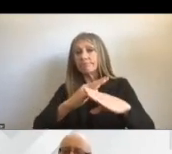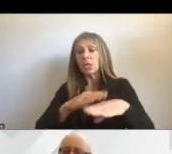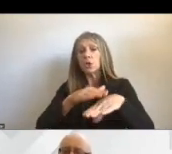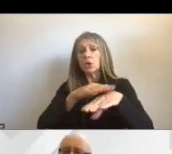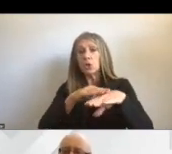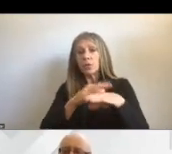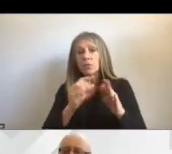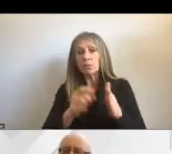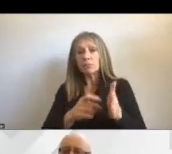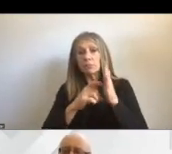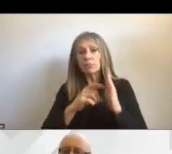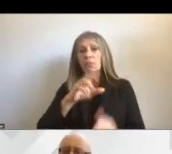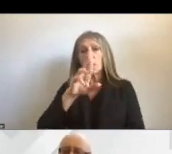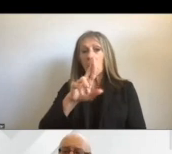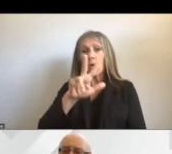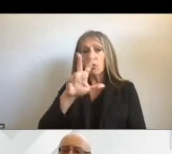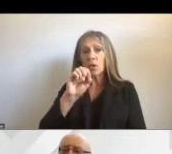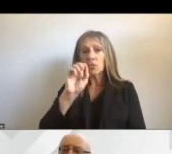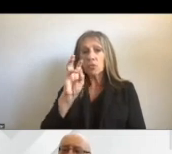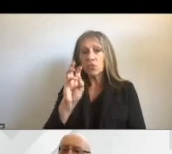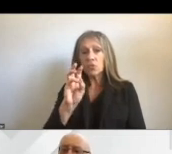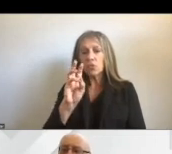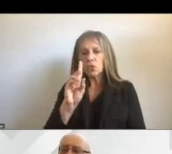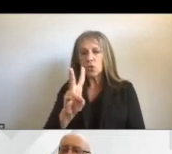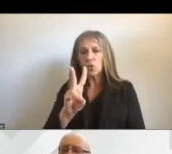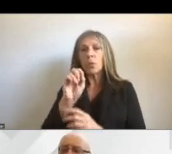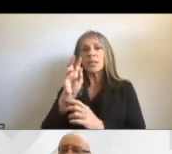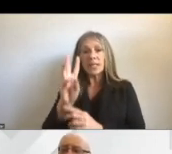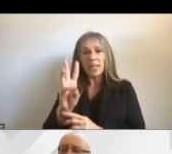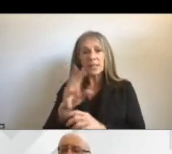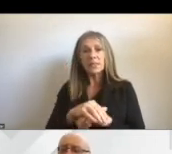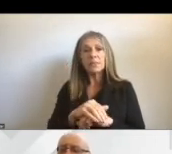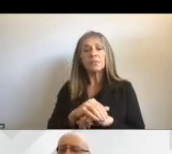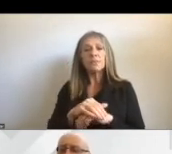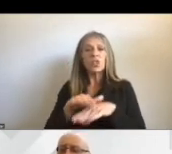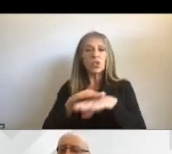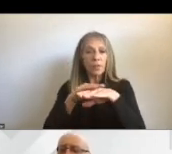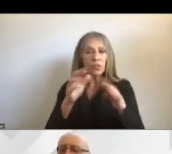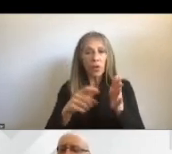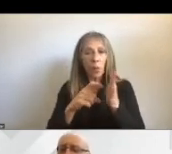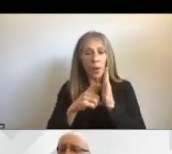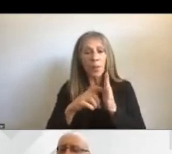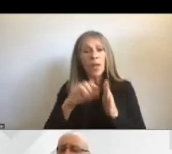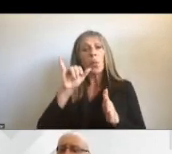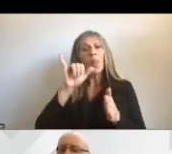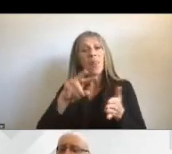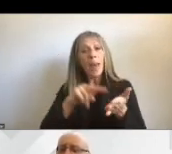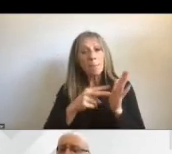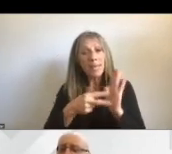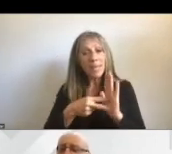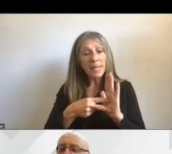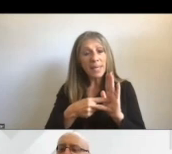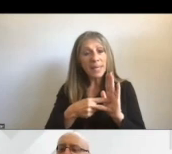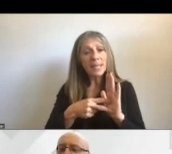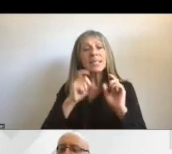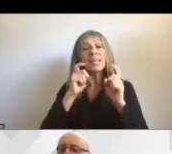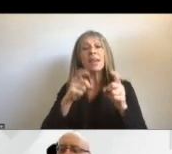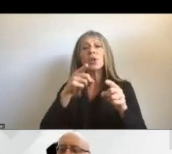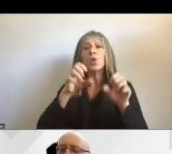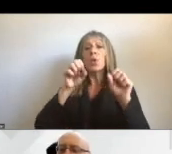seat. So what that means is you either put it so that a person in a wheelchair can park so that they're oriented the